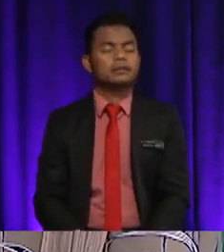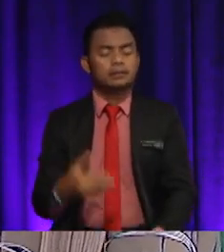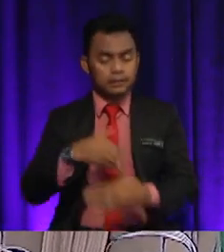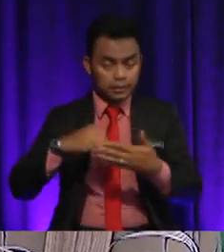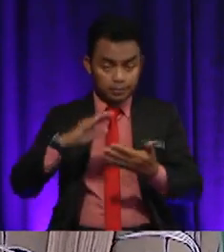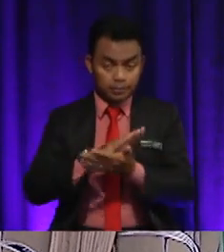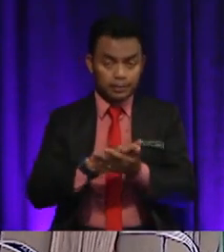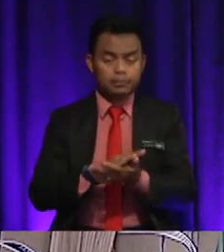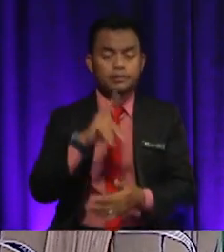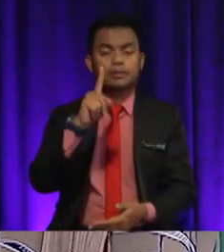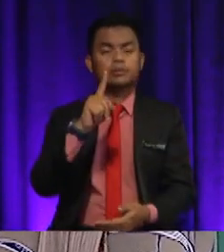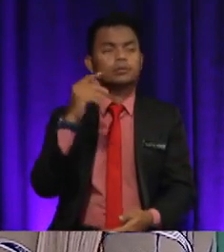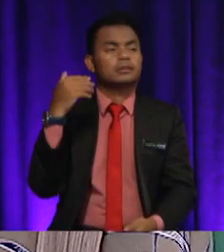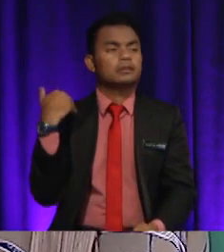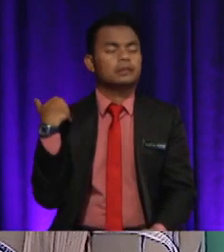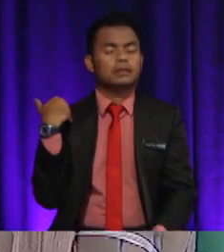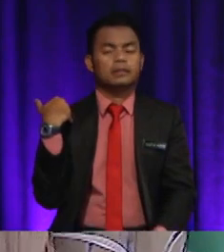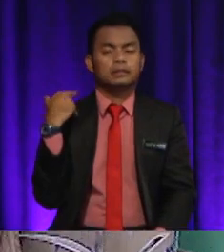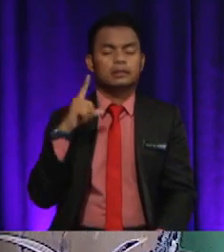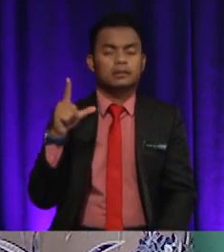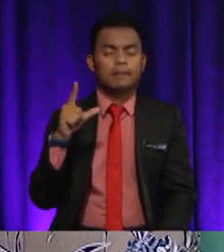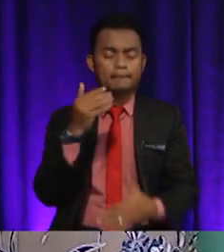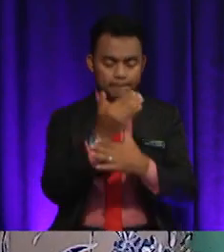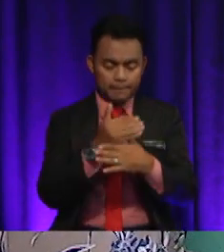part 3, where you've got the longer text.